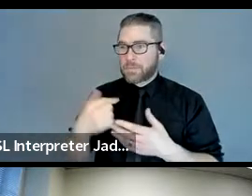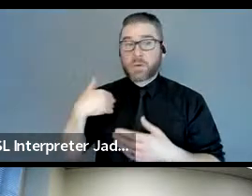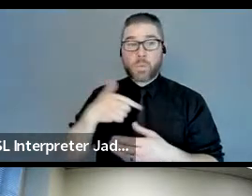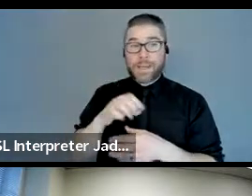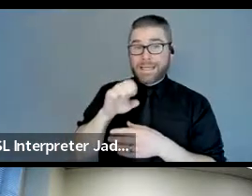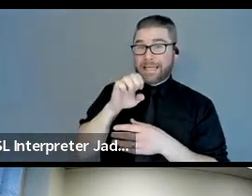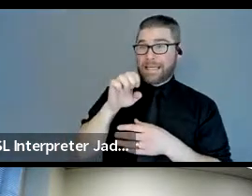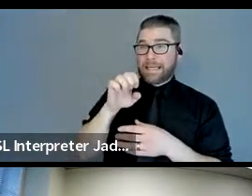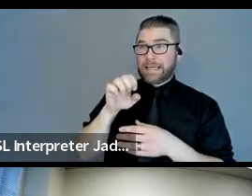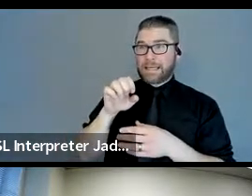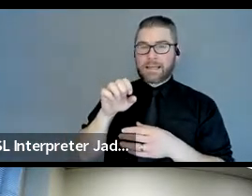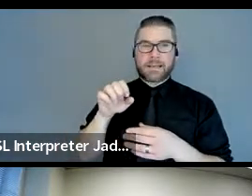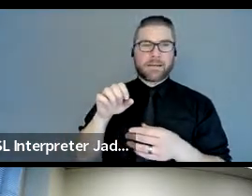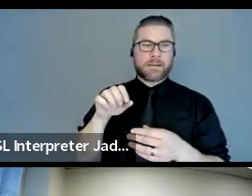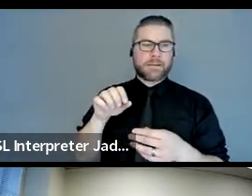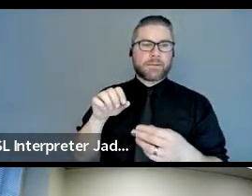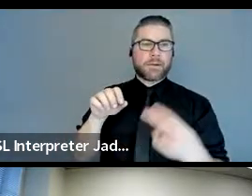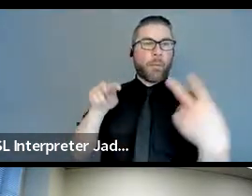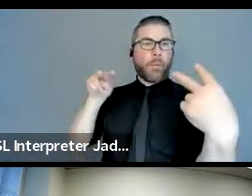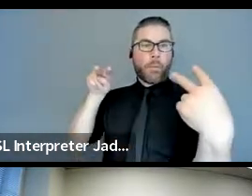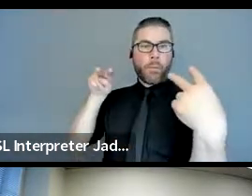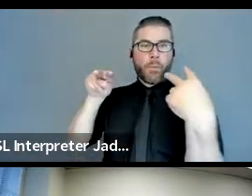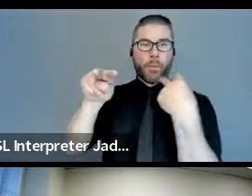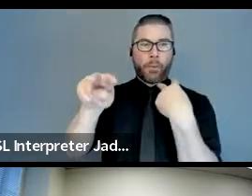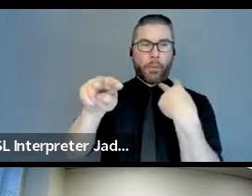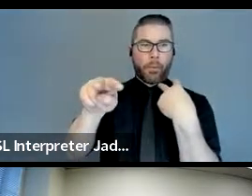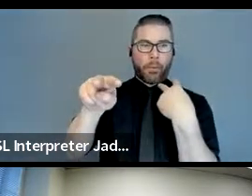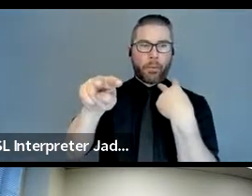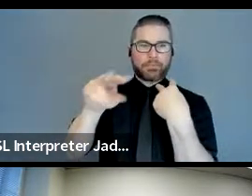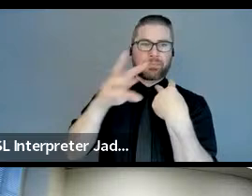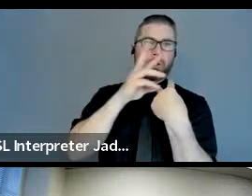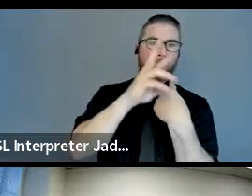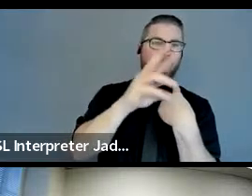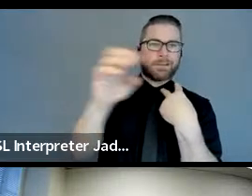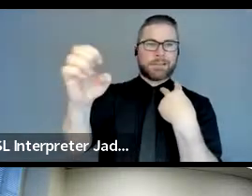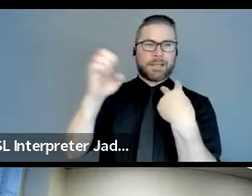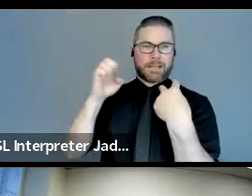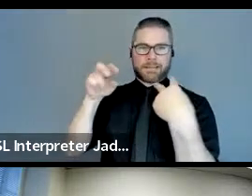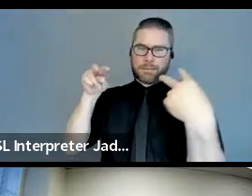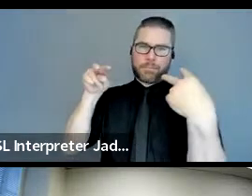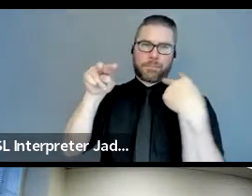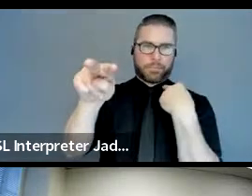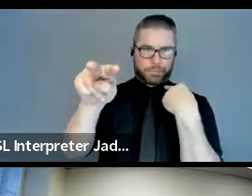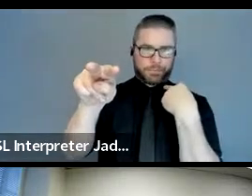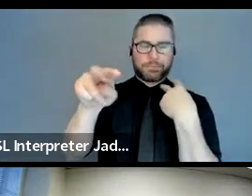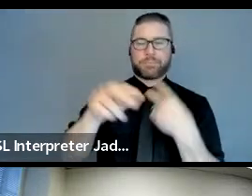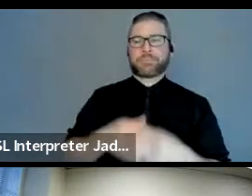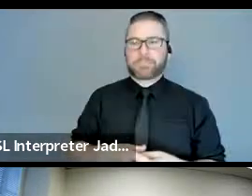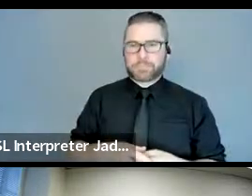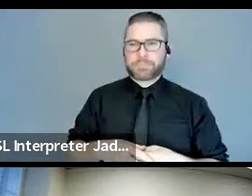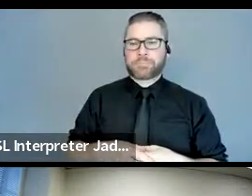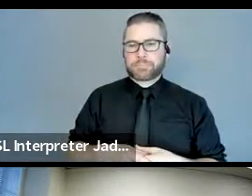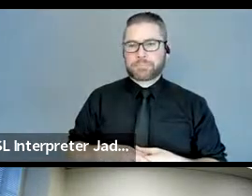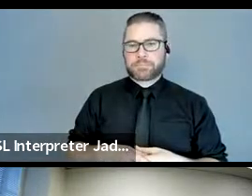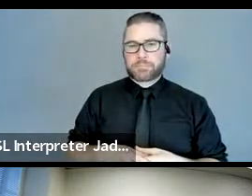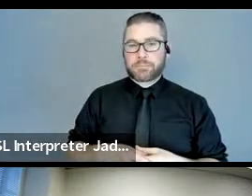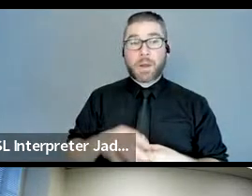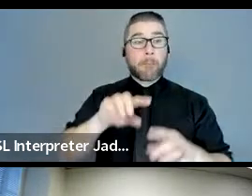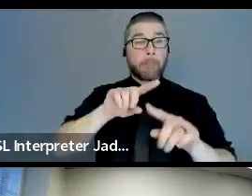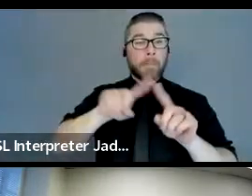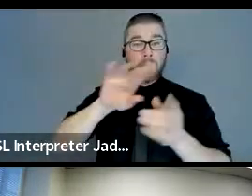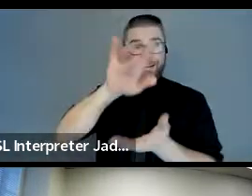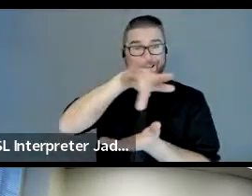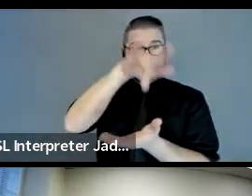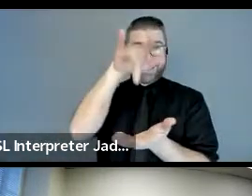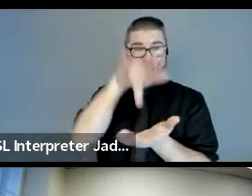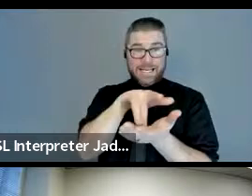one westbound through lane for vehicles with a two-way left turn median center lane,